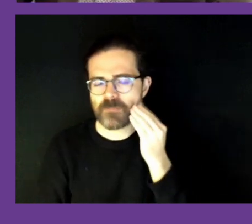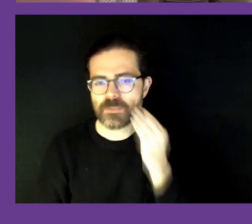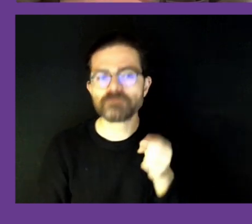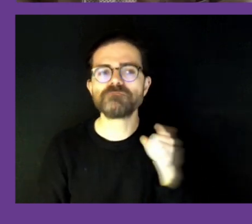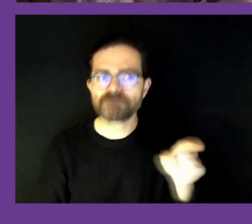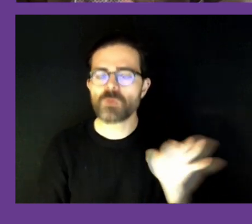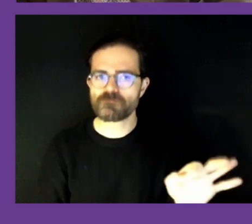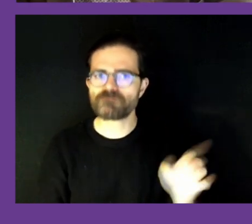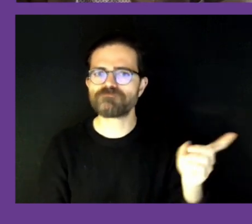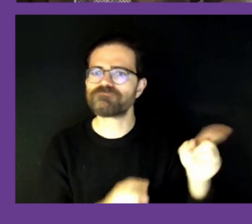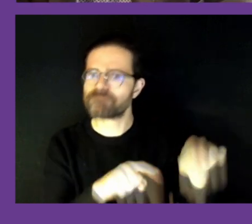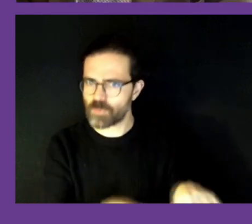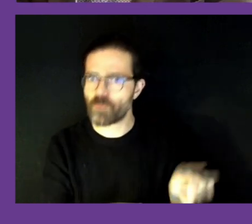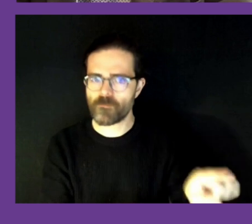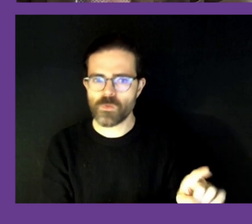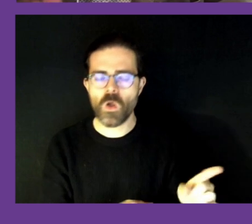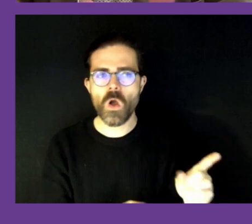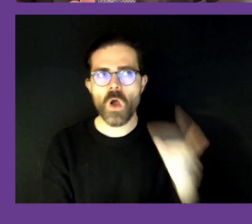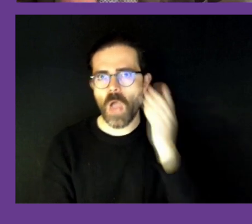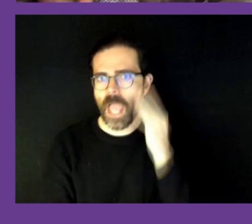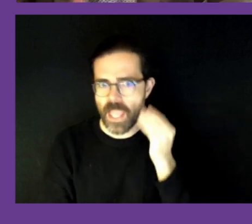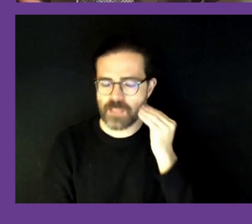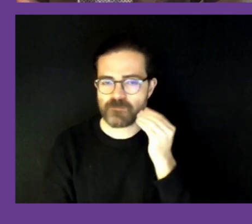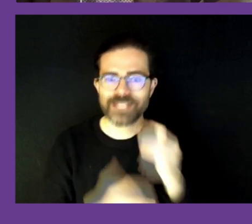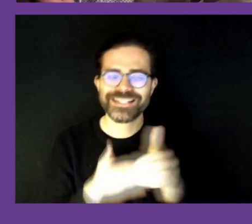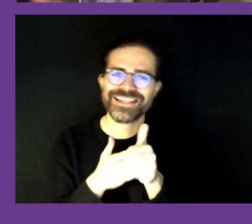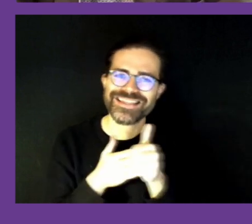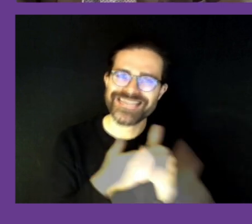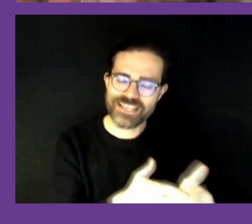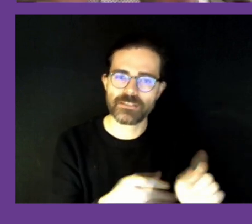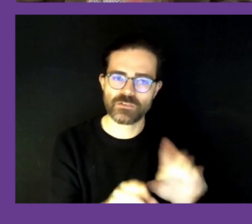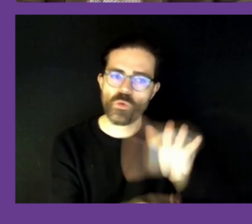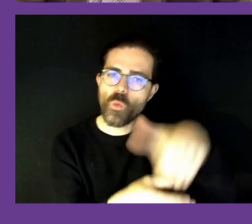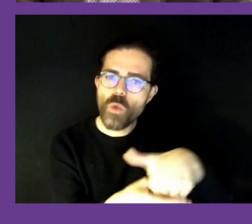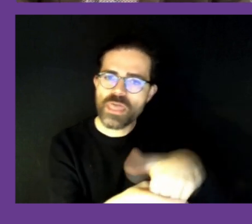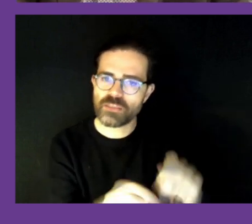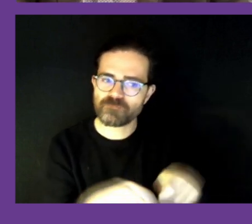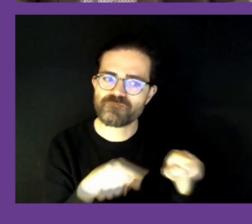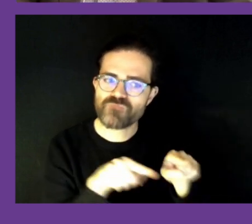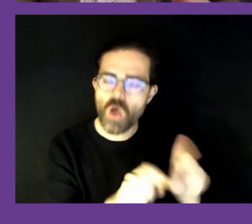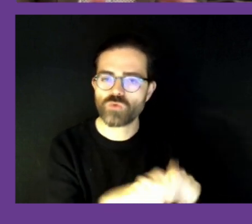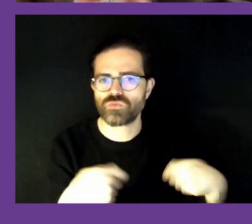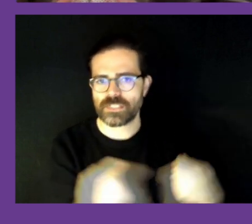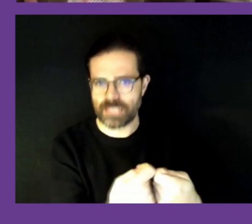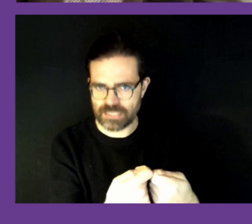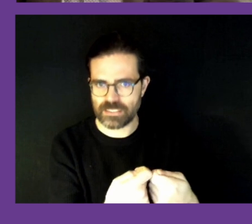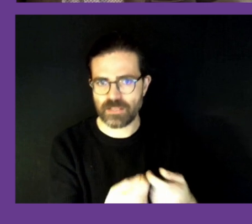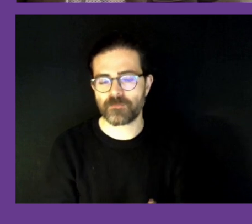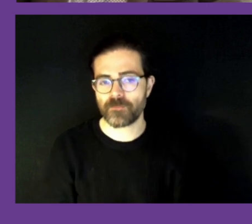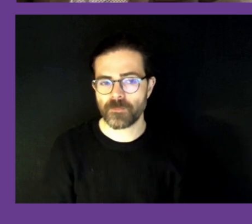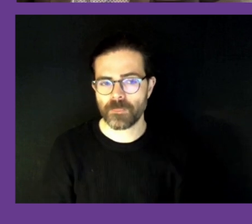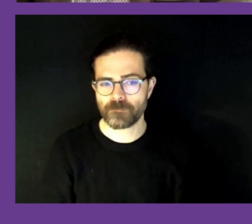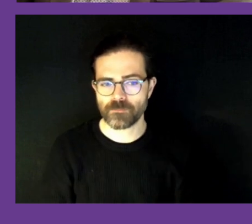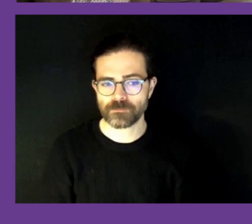leaders of those technical committees. And we are also promoting the participation of representatives of persons with disabilities and their